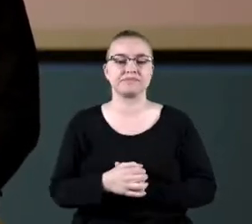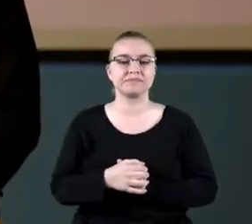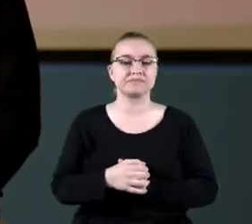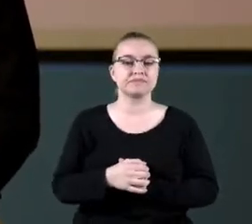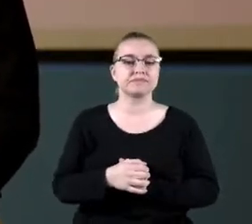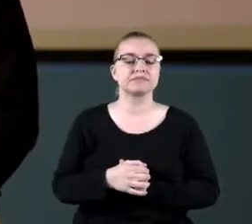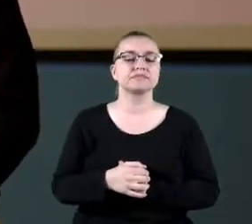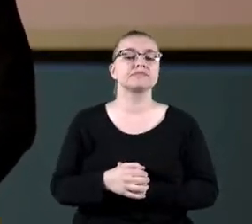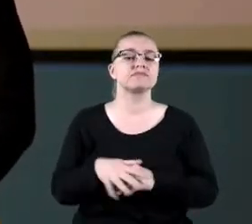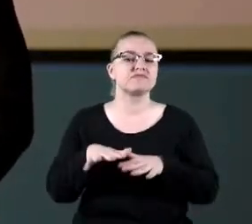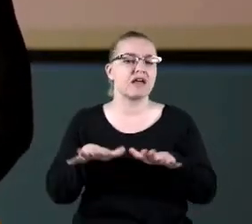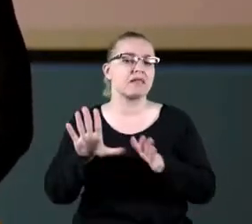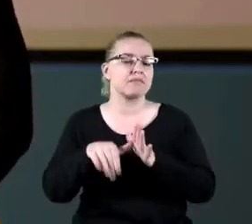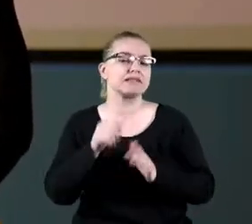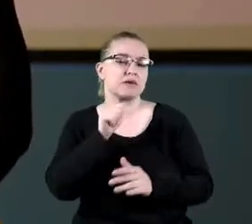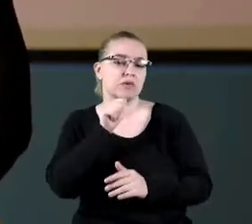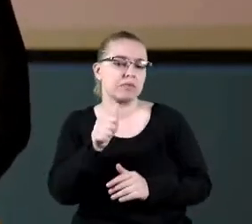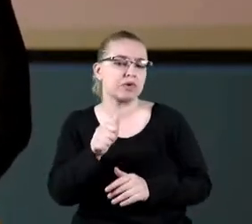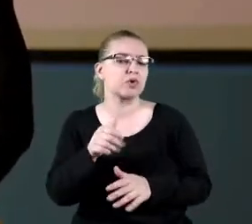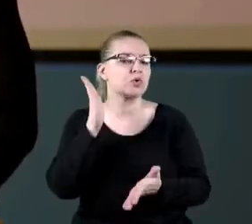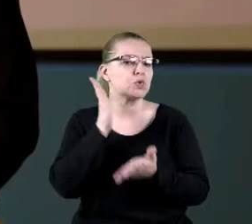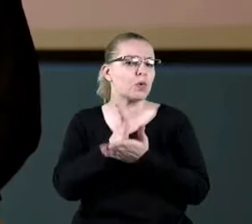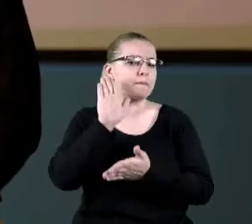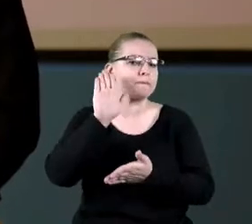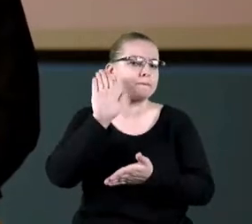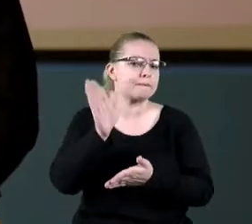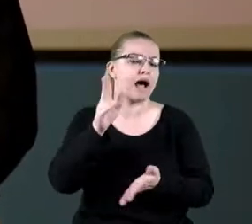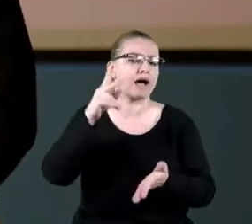are embarked on a strategy toward